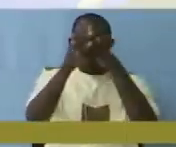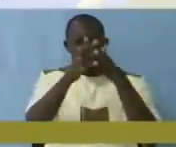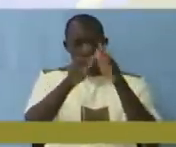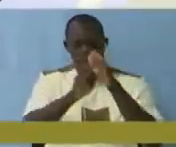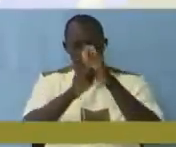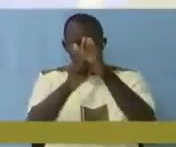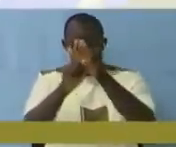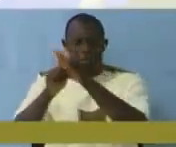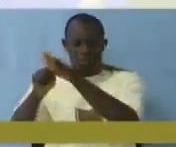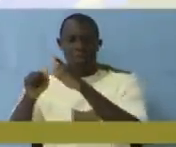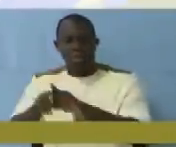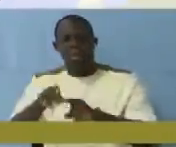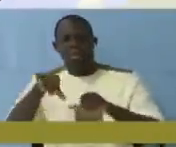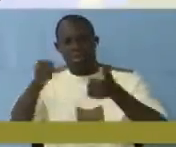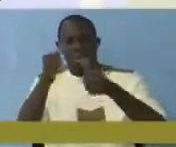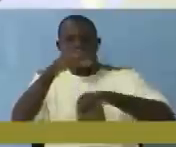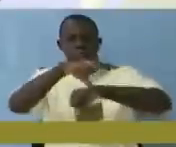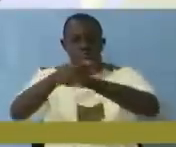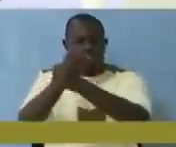American embassy,